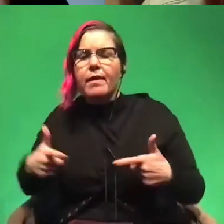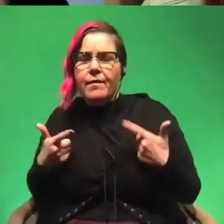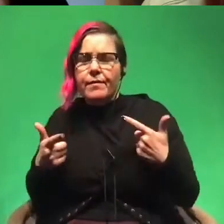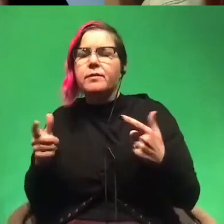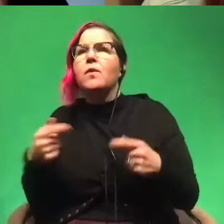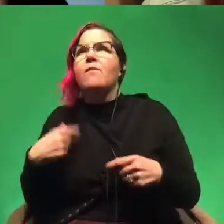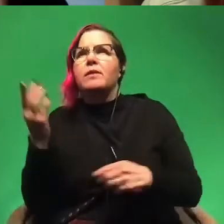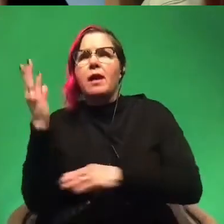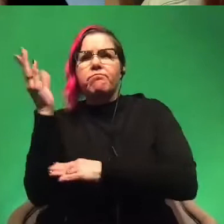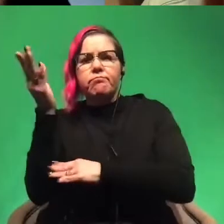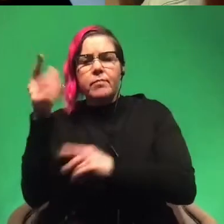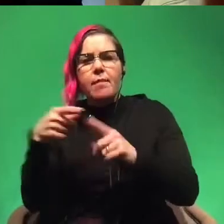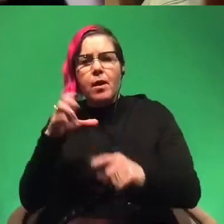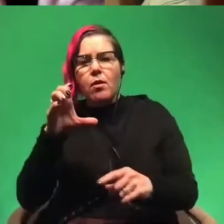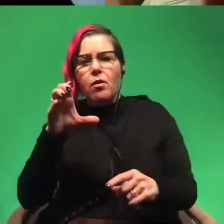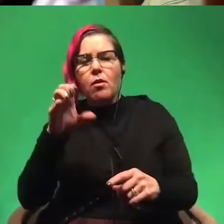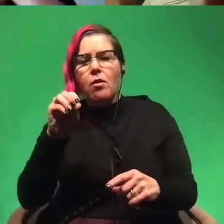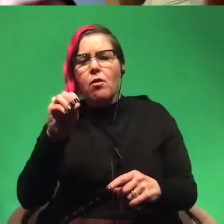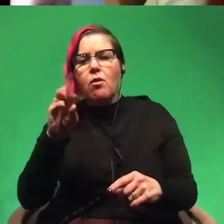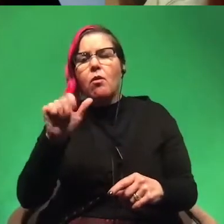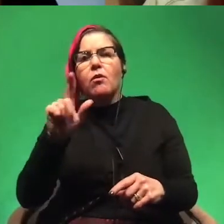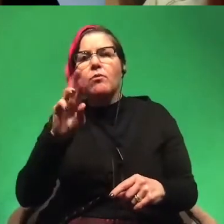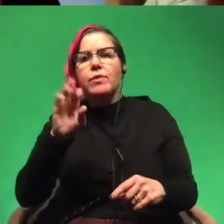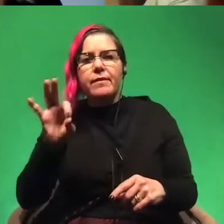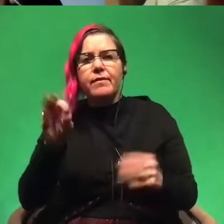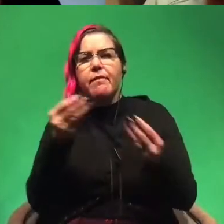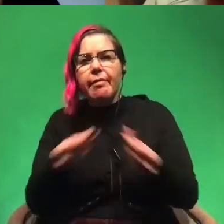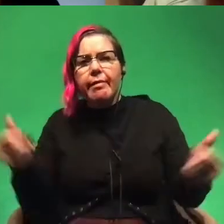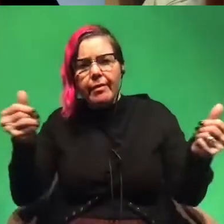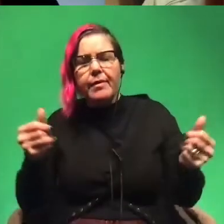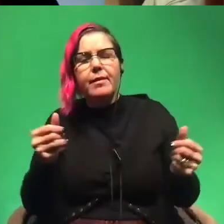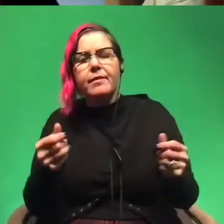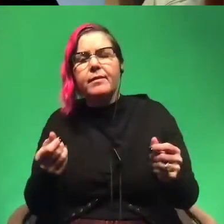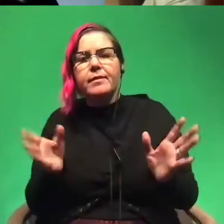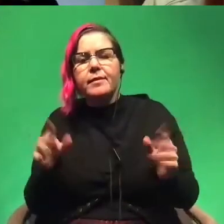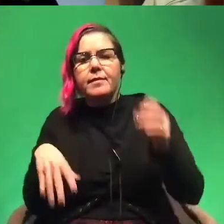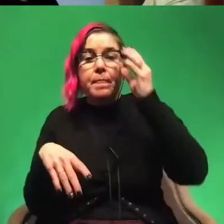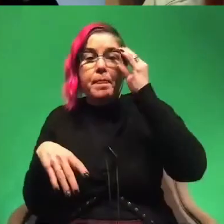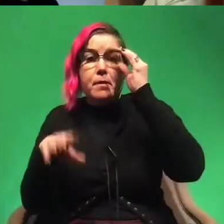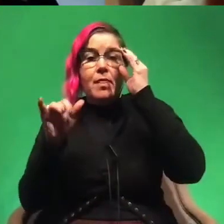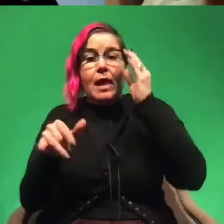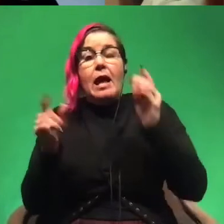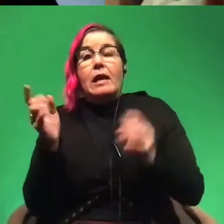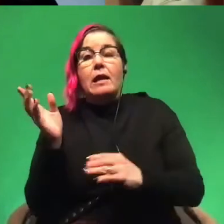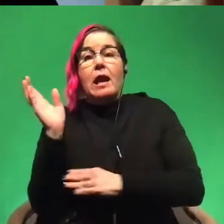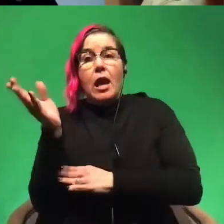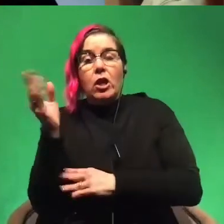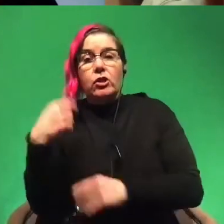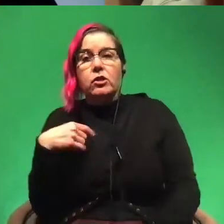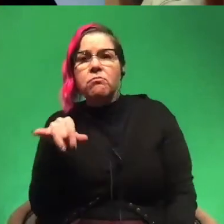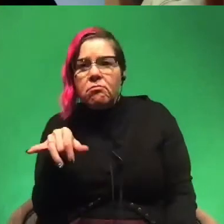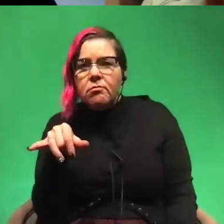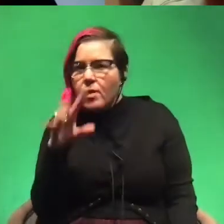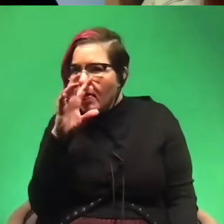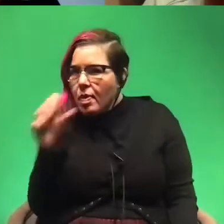about coral reef die-off. I know that's a huge jump, but we're talking about wildlife as well. And I was just sitting in that lecture, and I realized that I was more